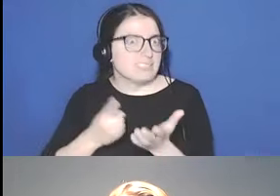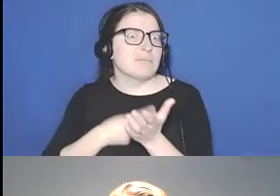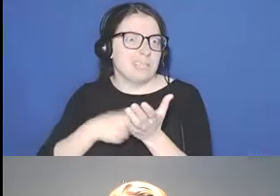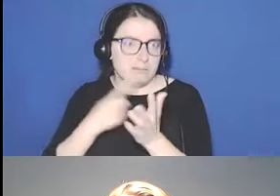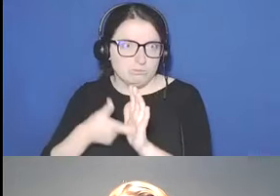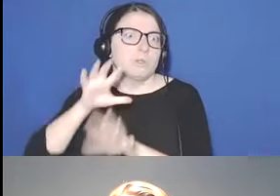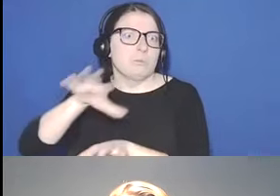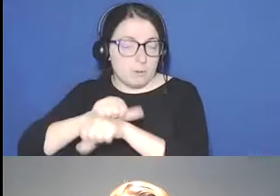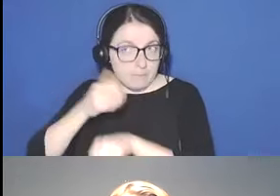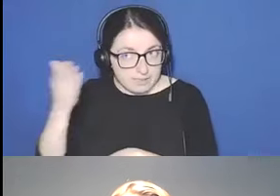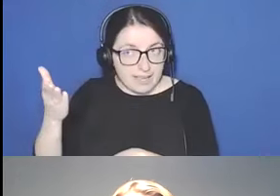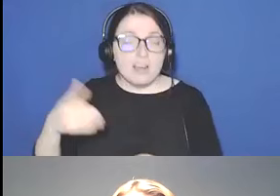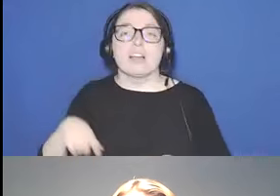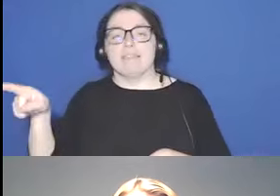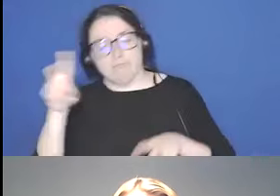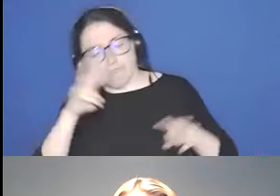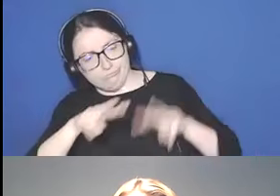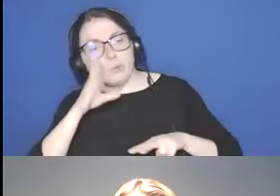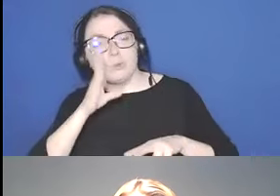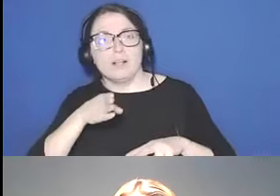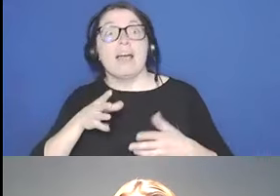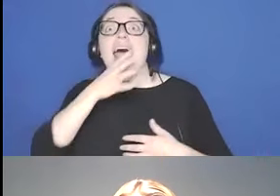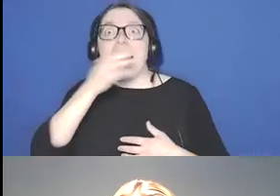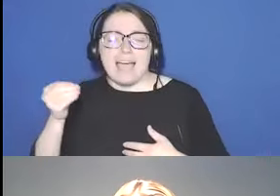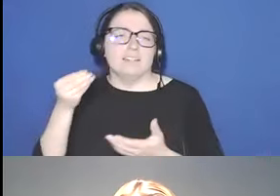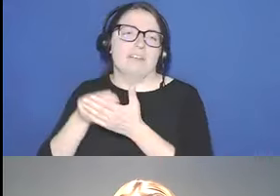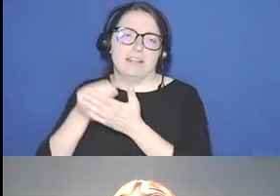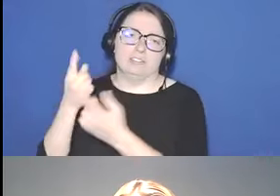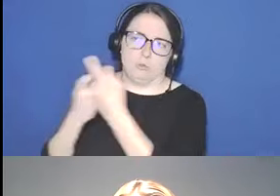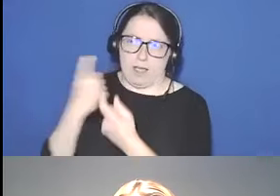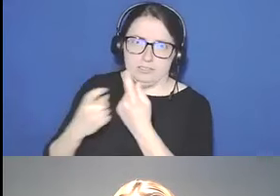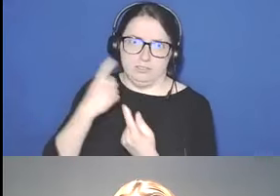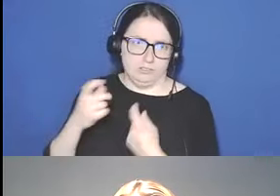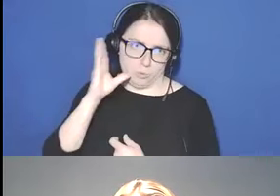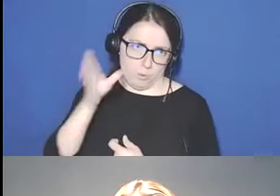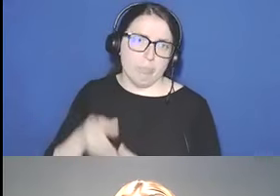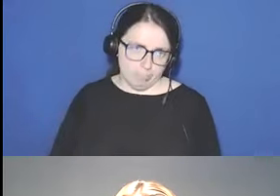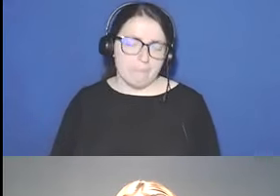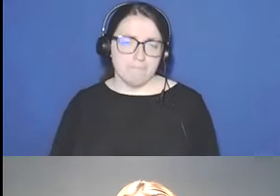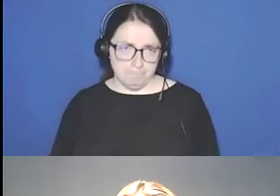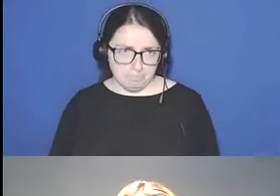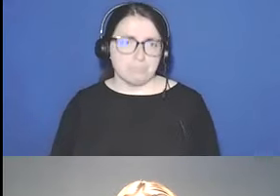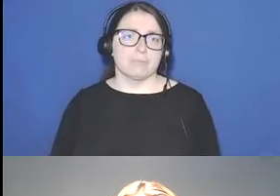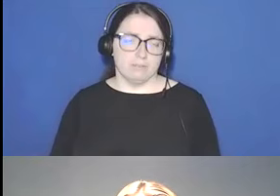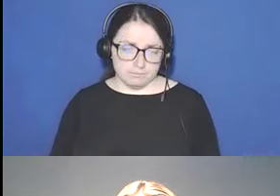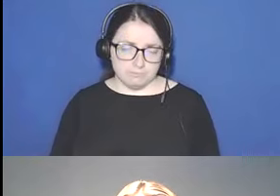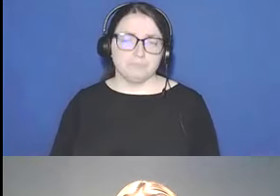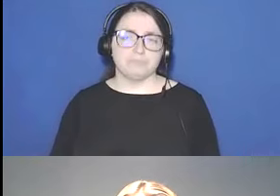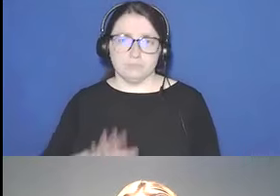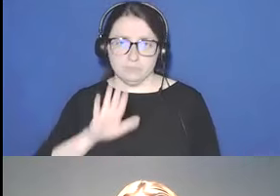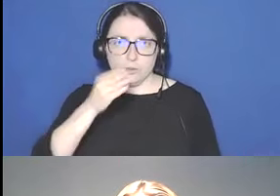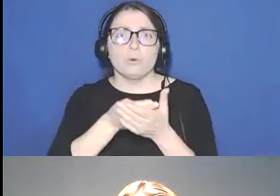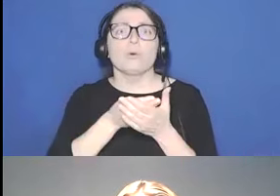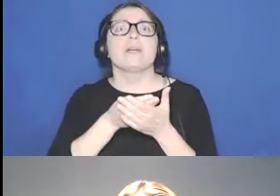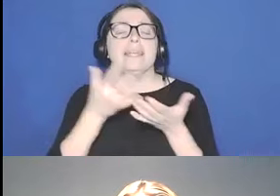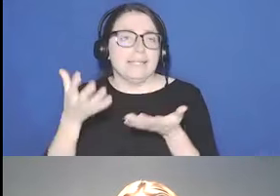qualifying diagnosis. And then they are gonna ask you a lot of financial questions because your income needs to be